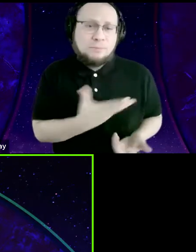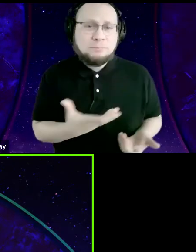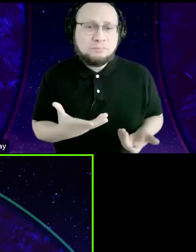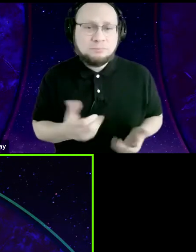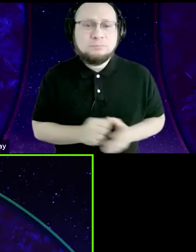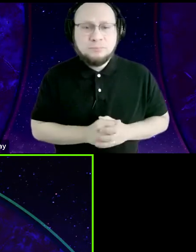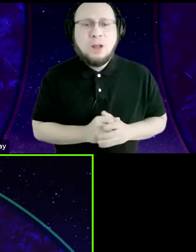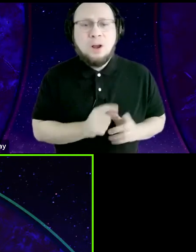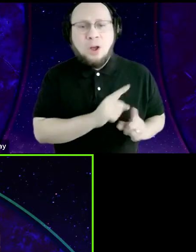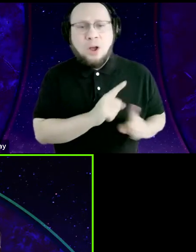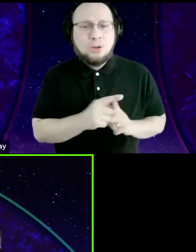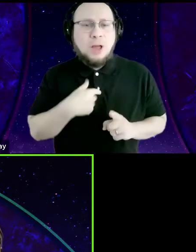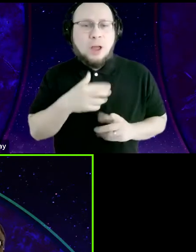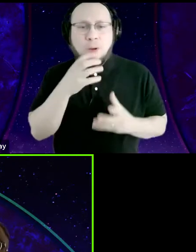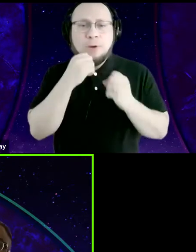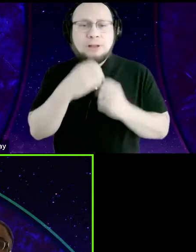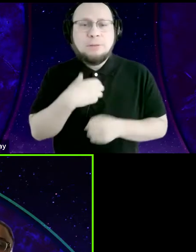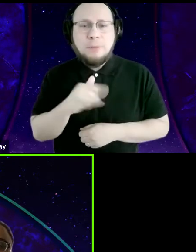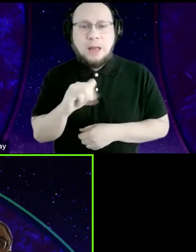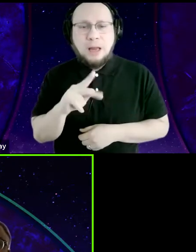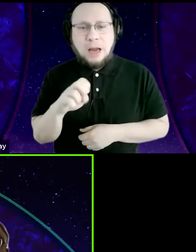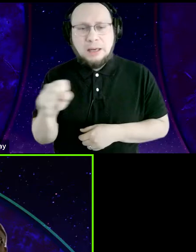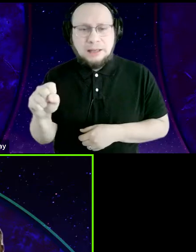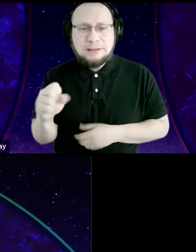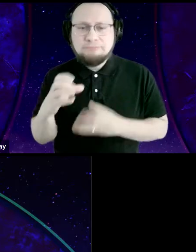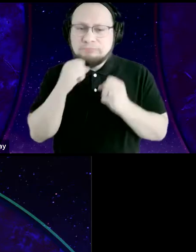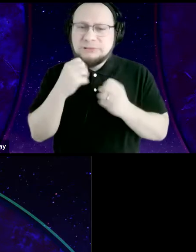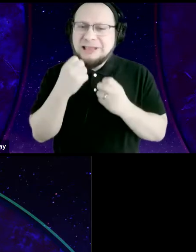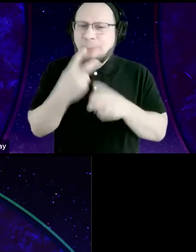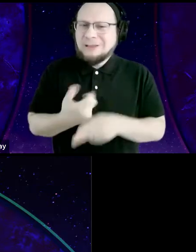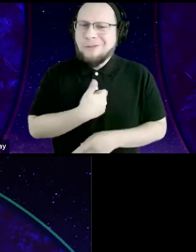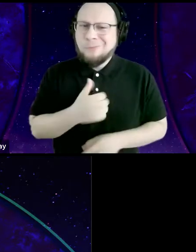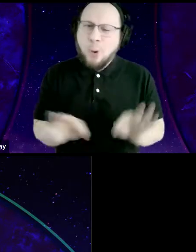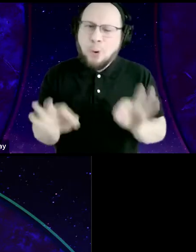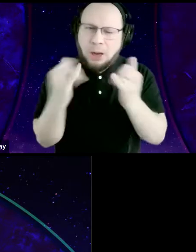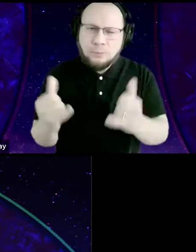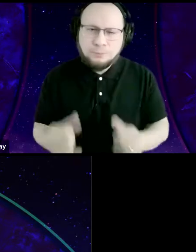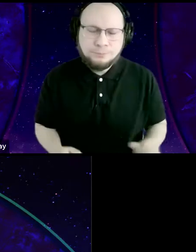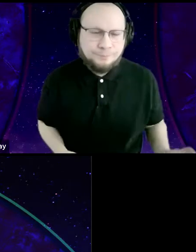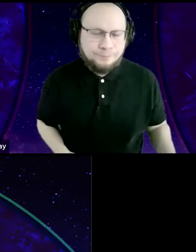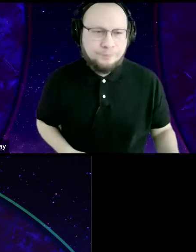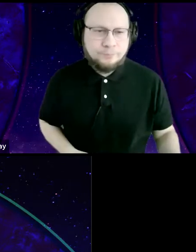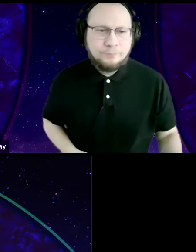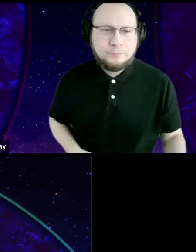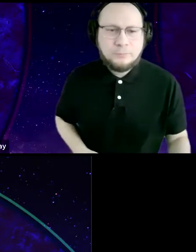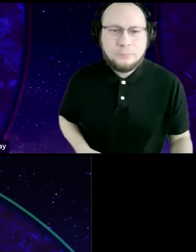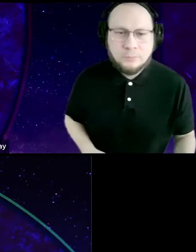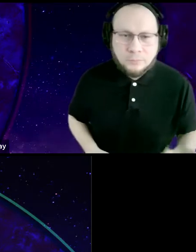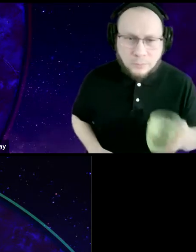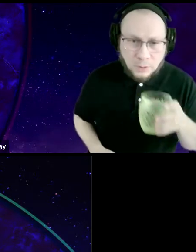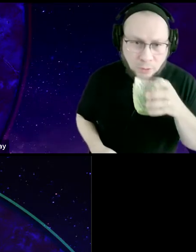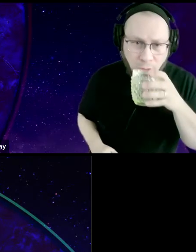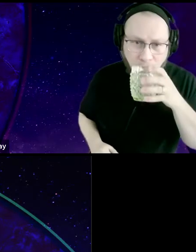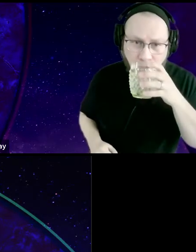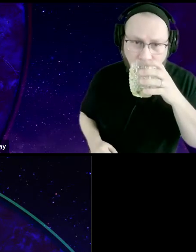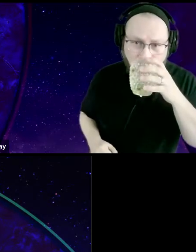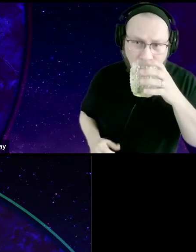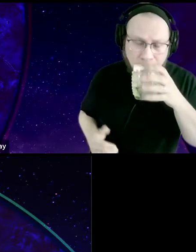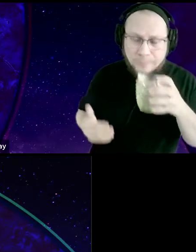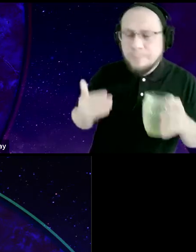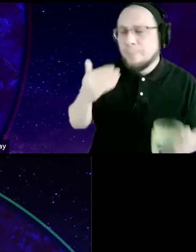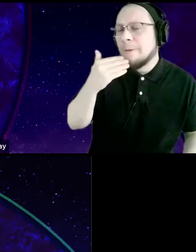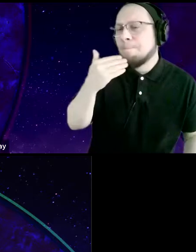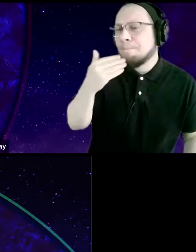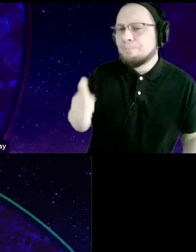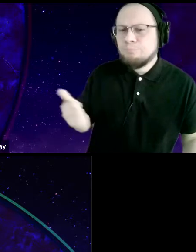naivete and my kindness with a fierceness. Yes. Thank you for, like, we all need to be looking